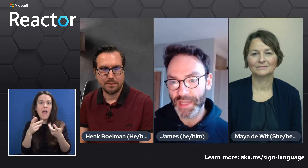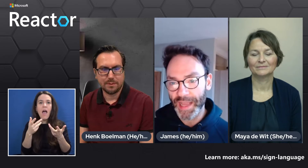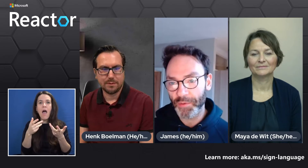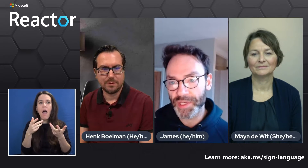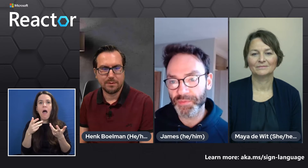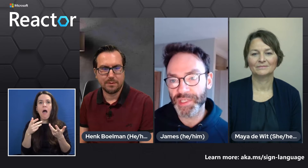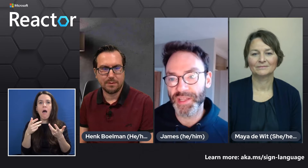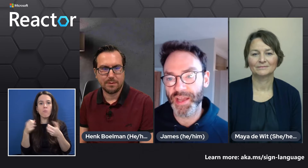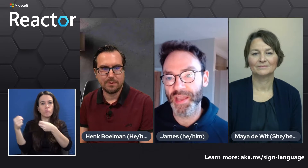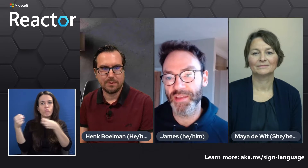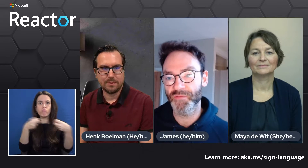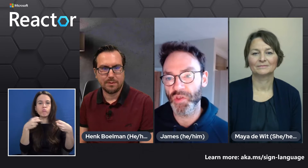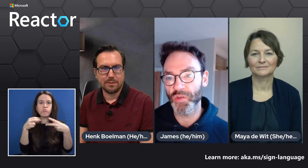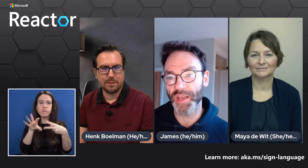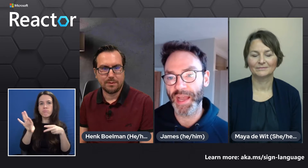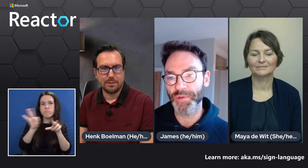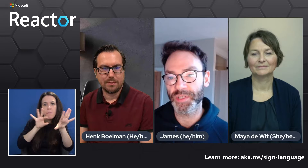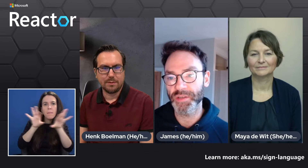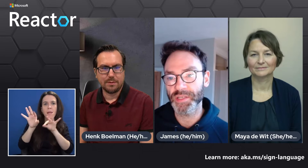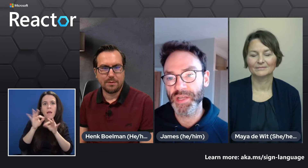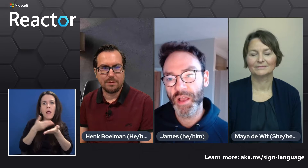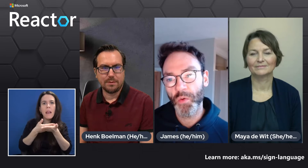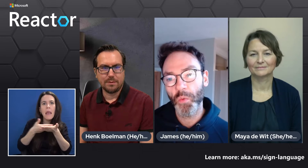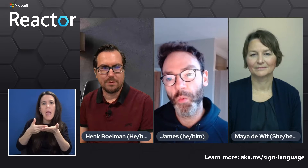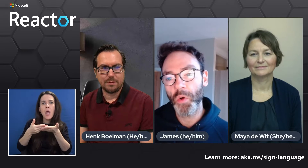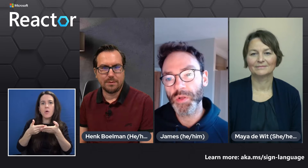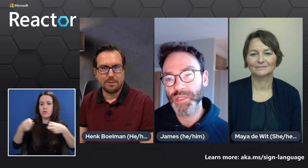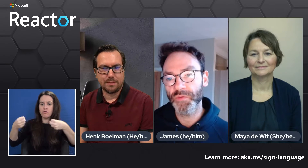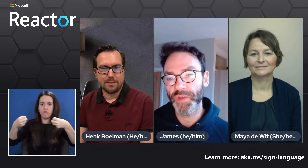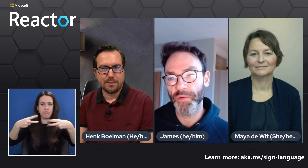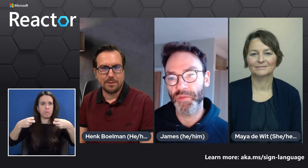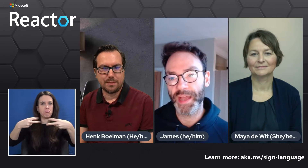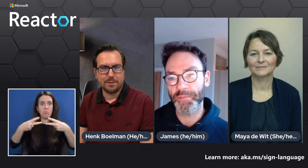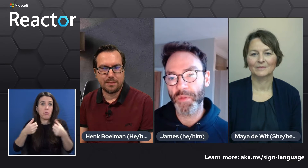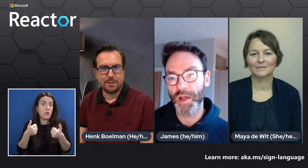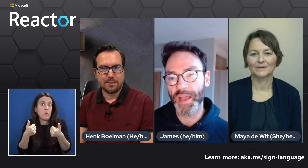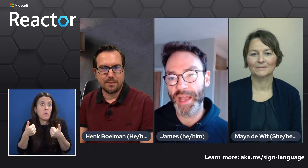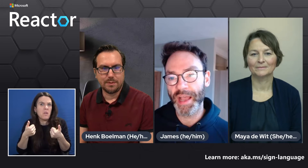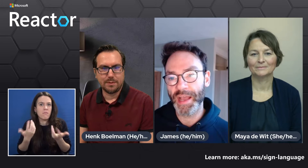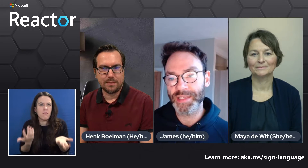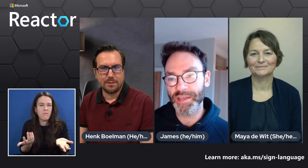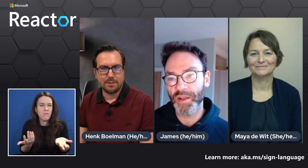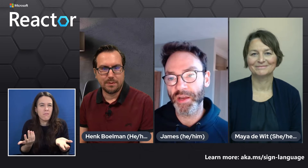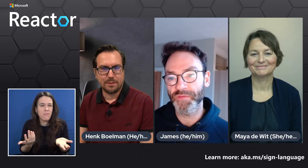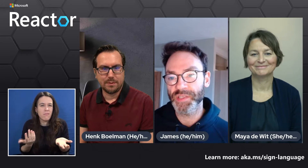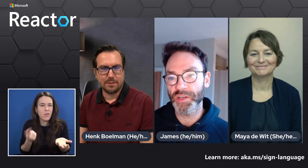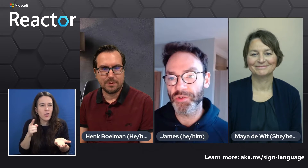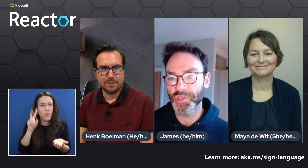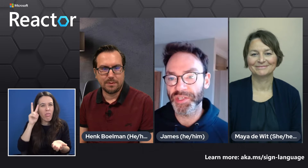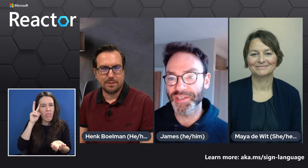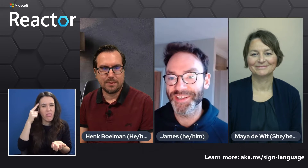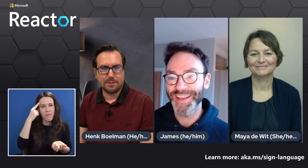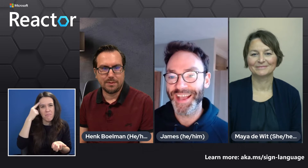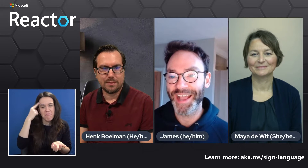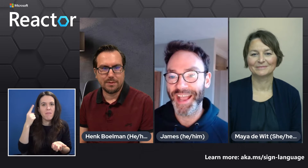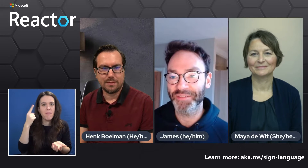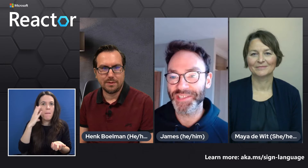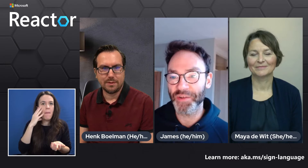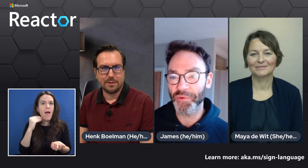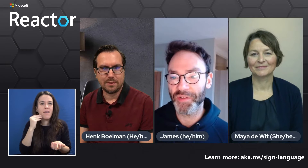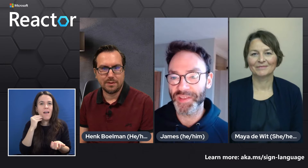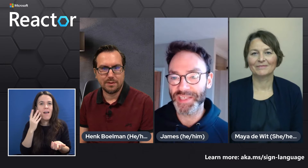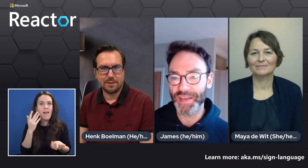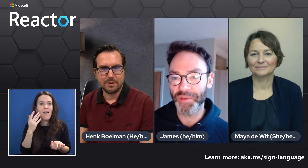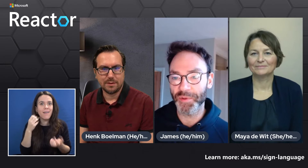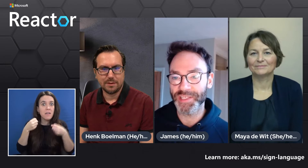can choose the language in which they view the captions. What's your view on that, Maya, as a kind of solution? How does